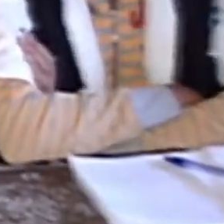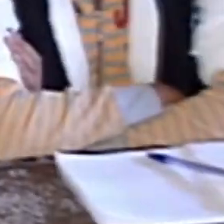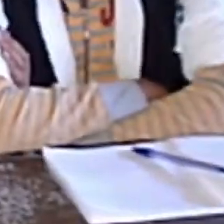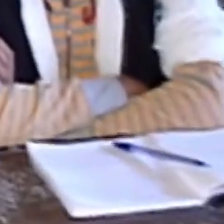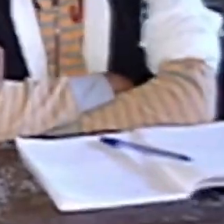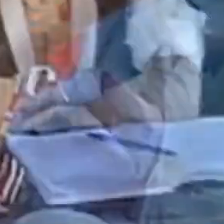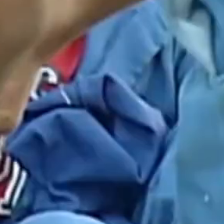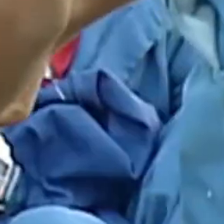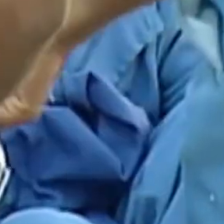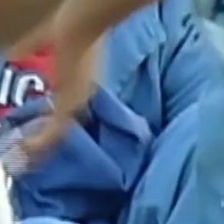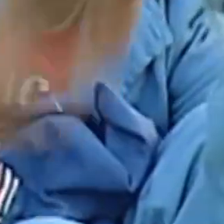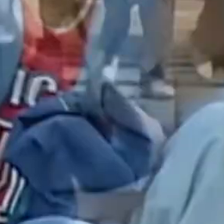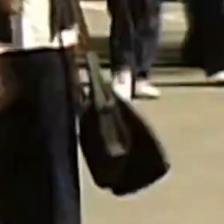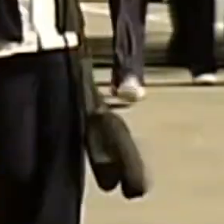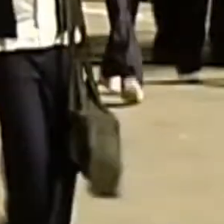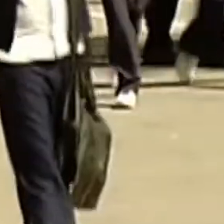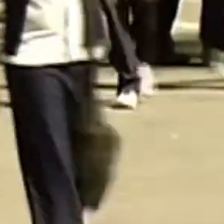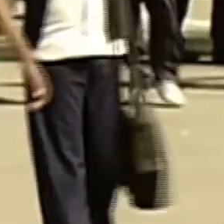oh